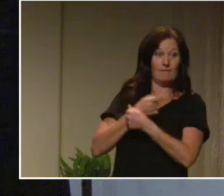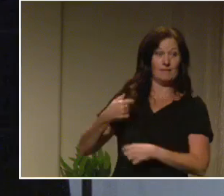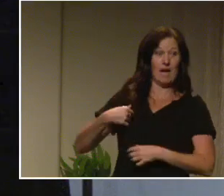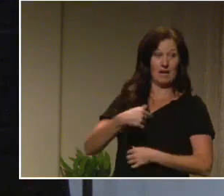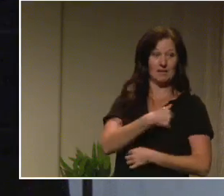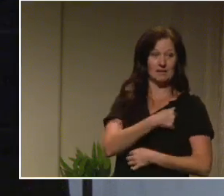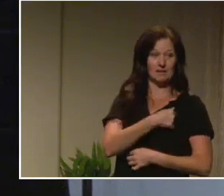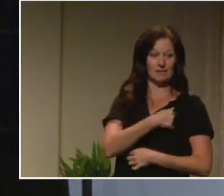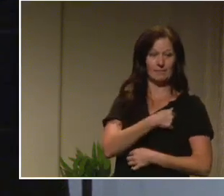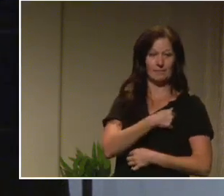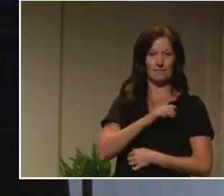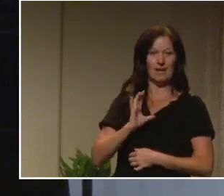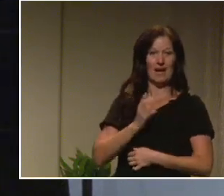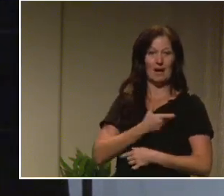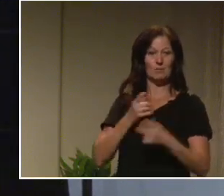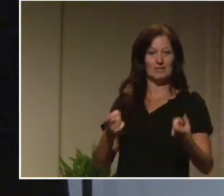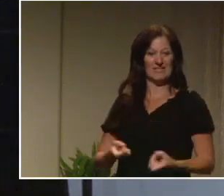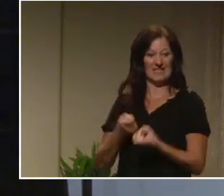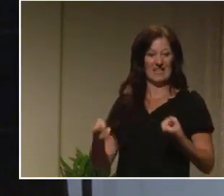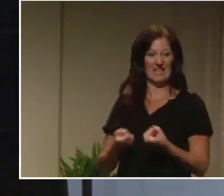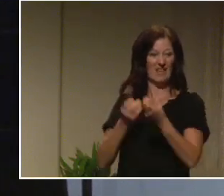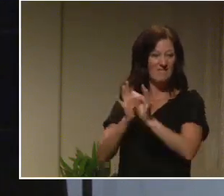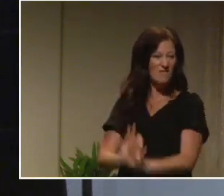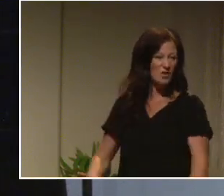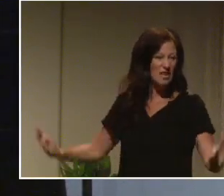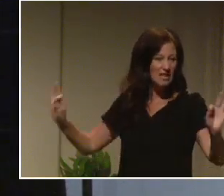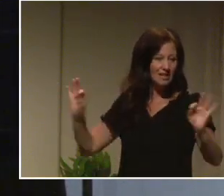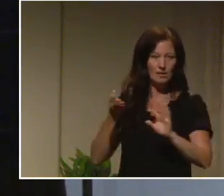and freed us by our sins by his blood,